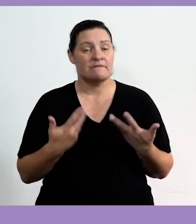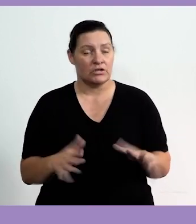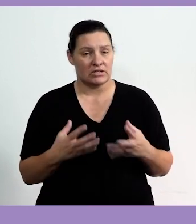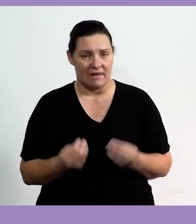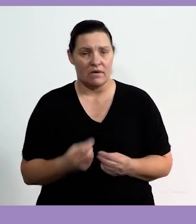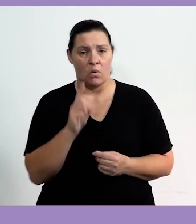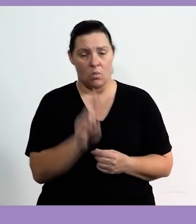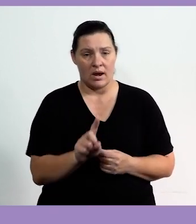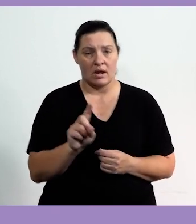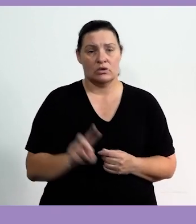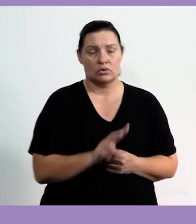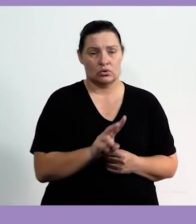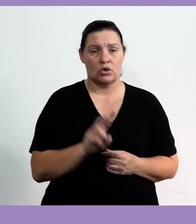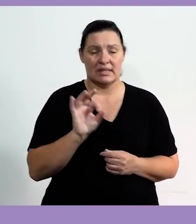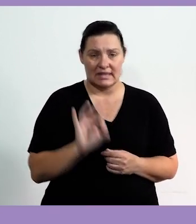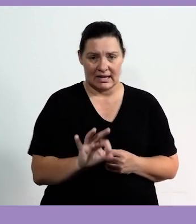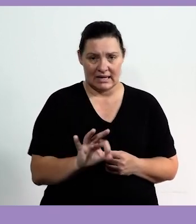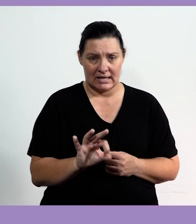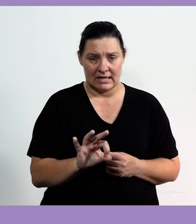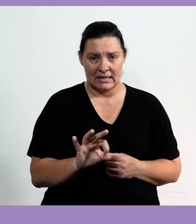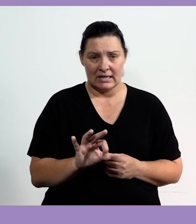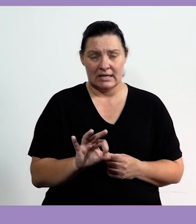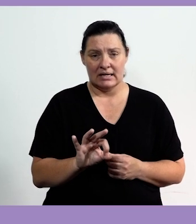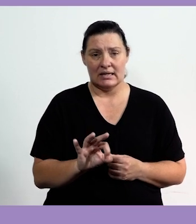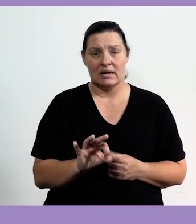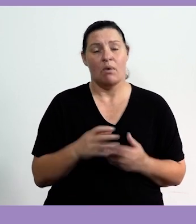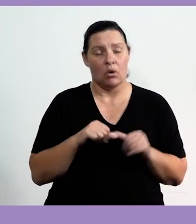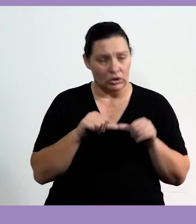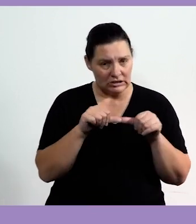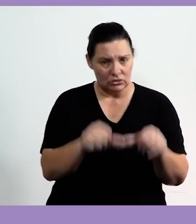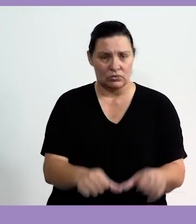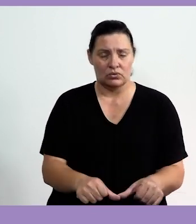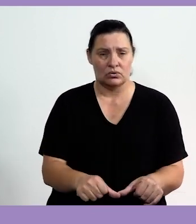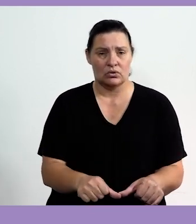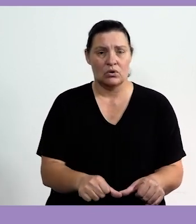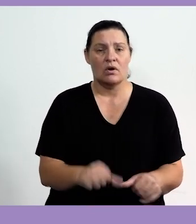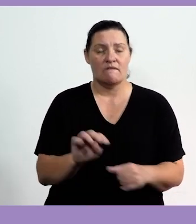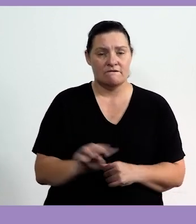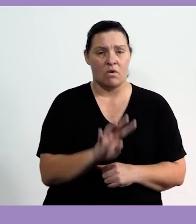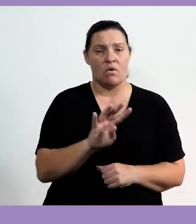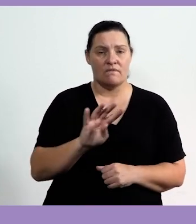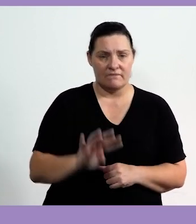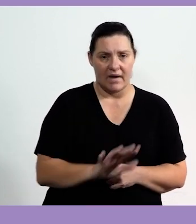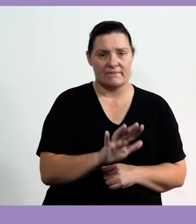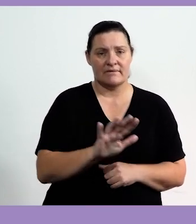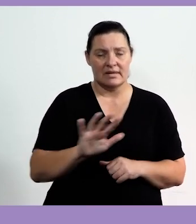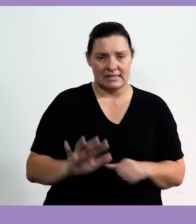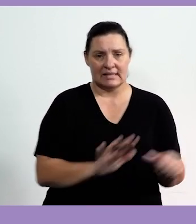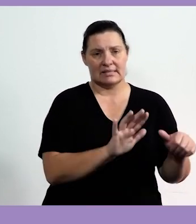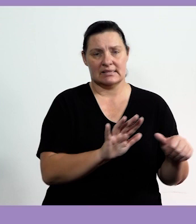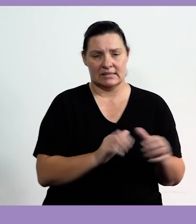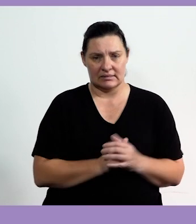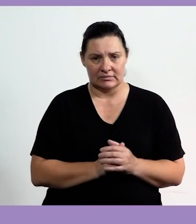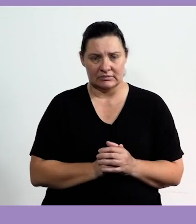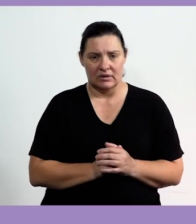So we already have 1, 2, and 3, and then we continue that to have 4